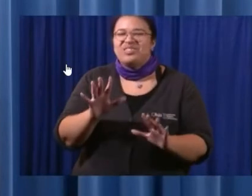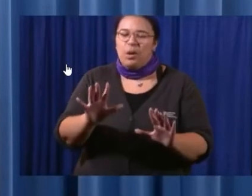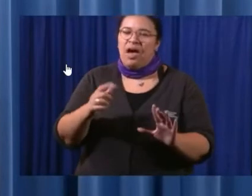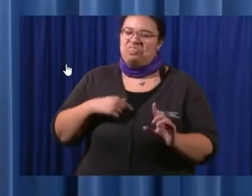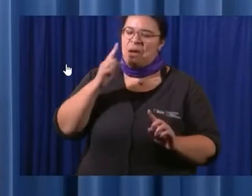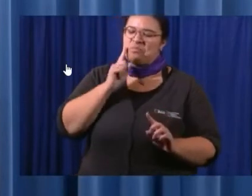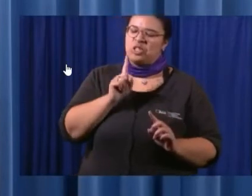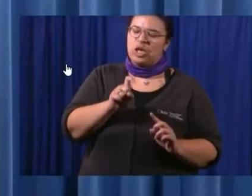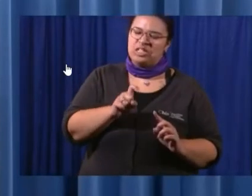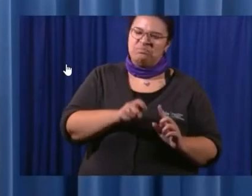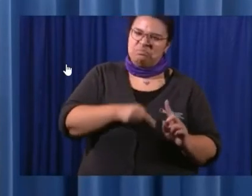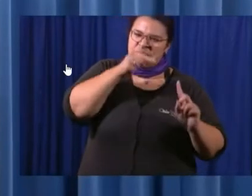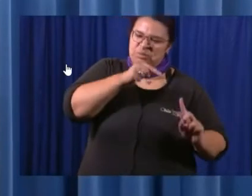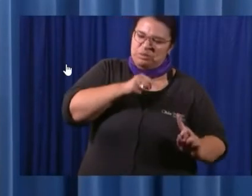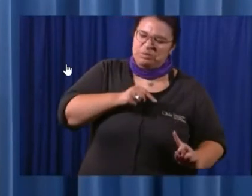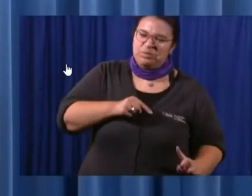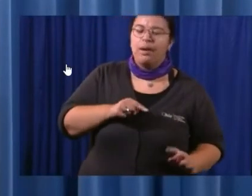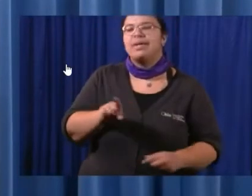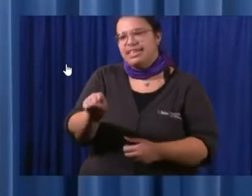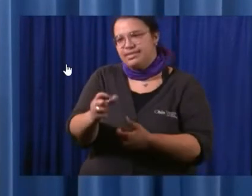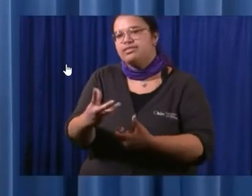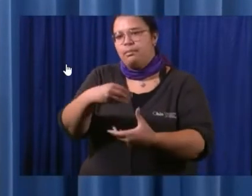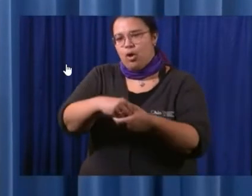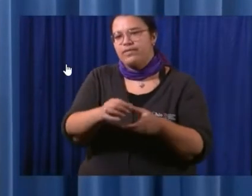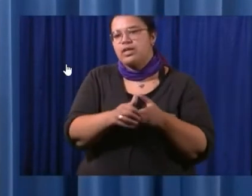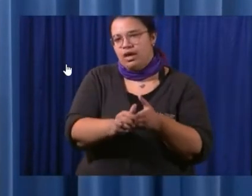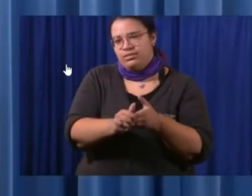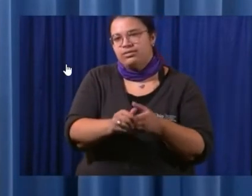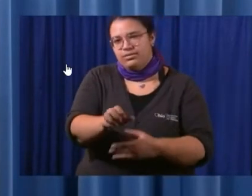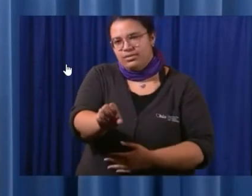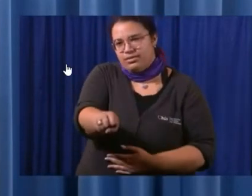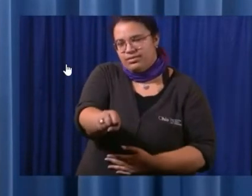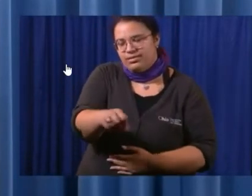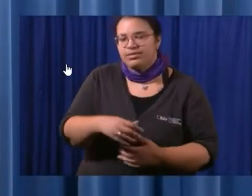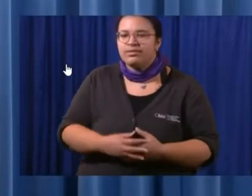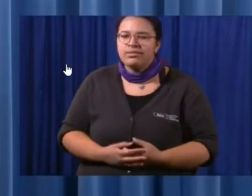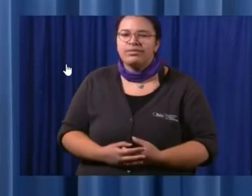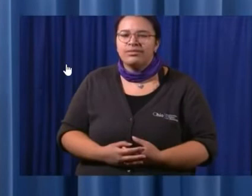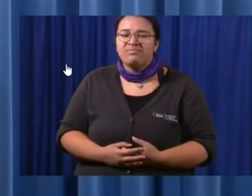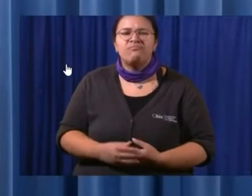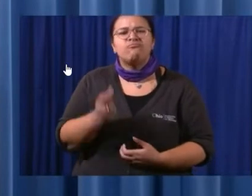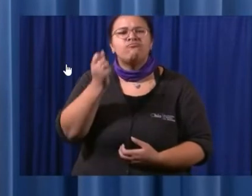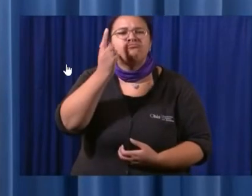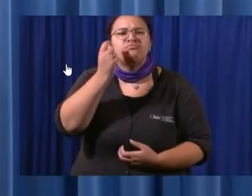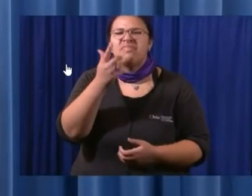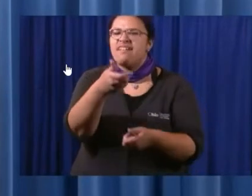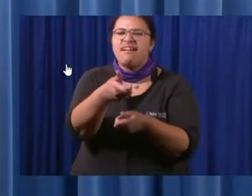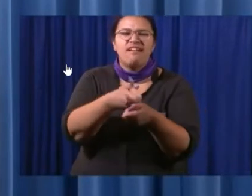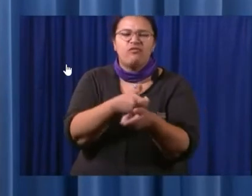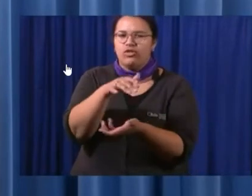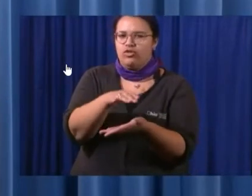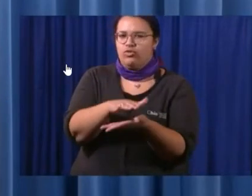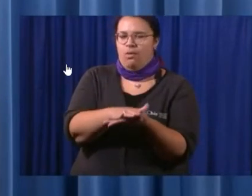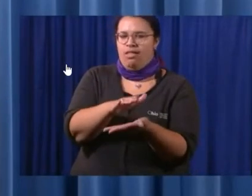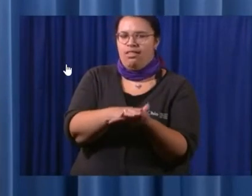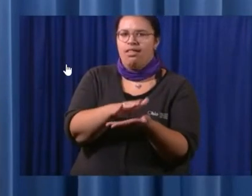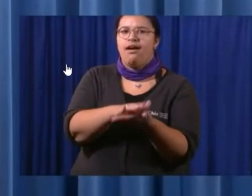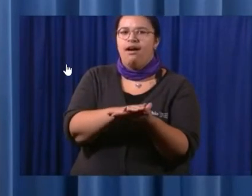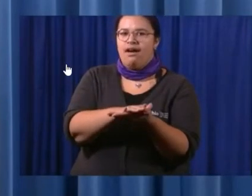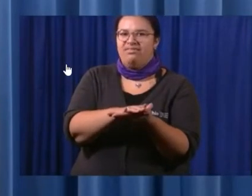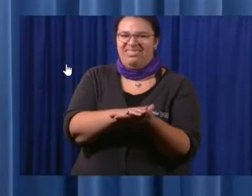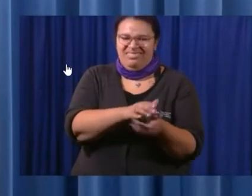there. Yep. So when there, every school has to